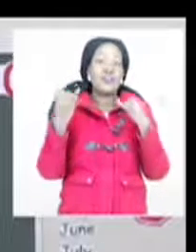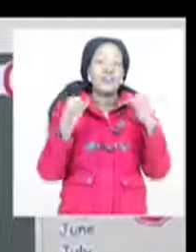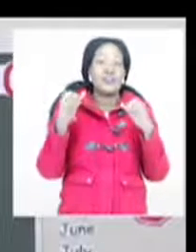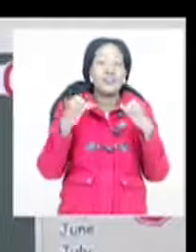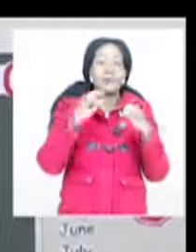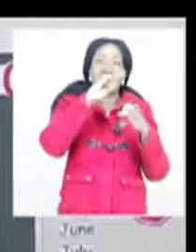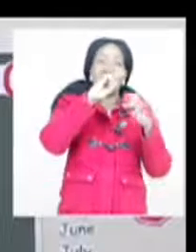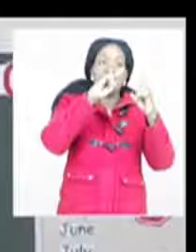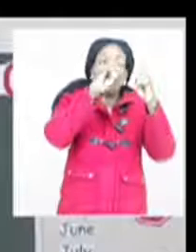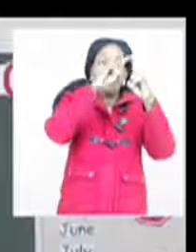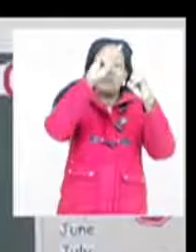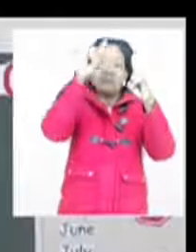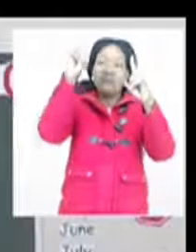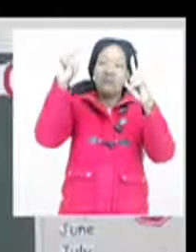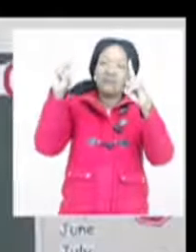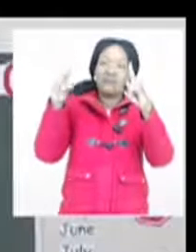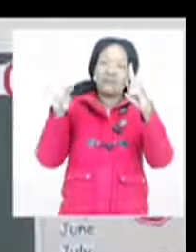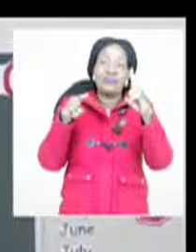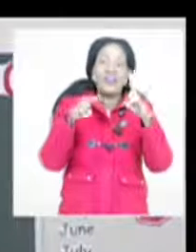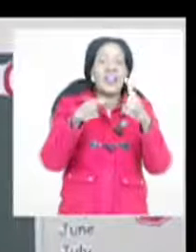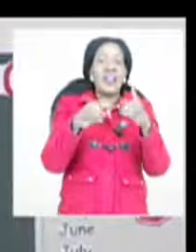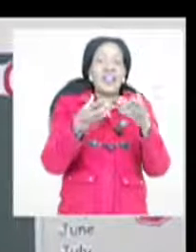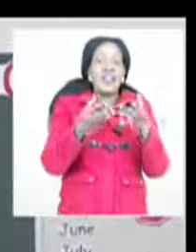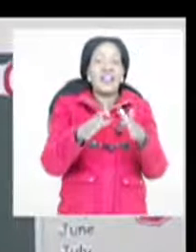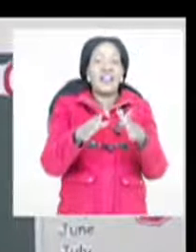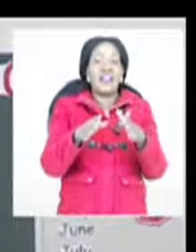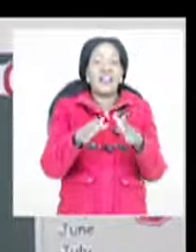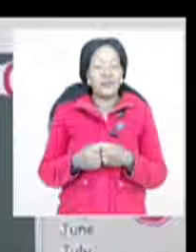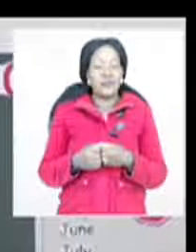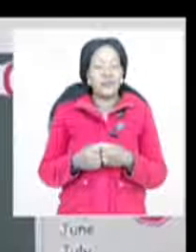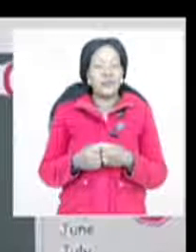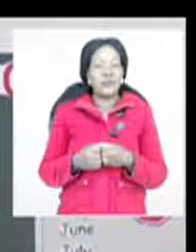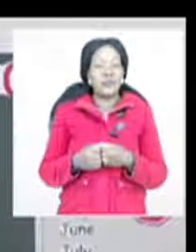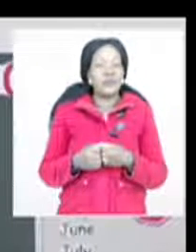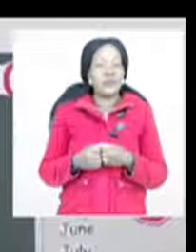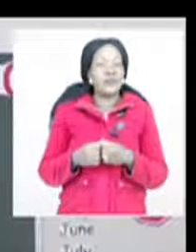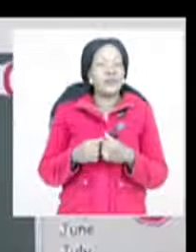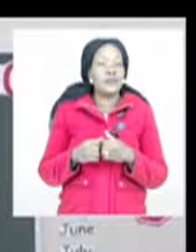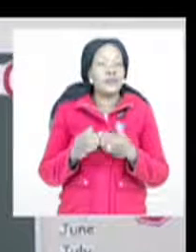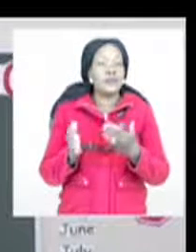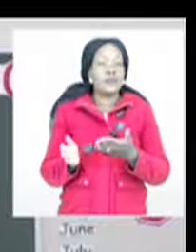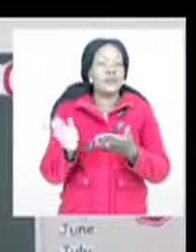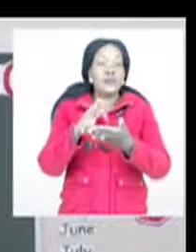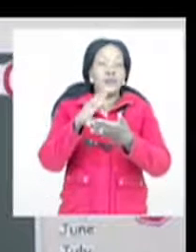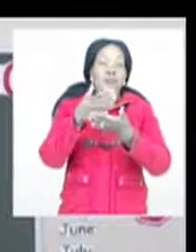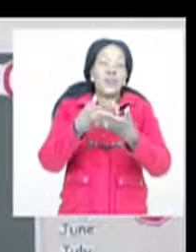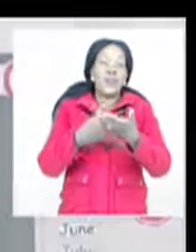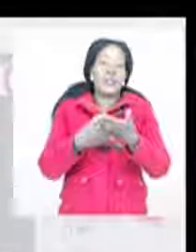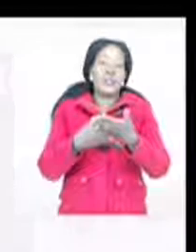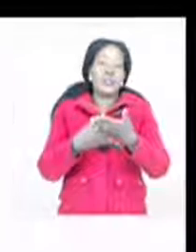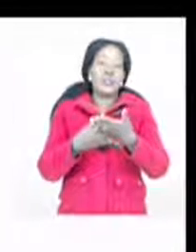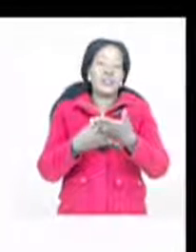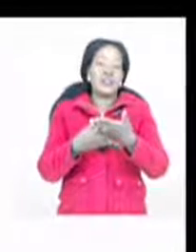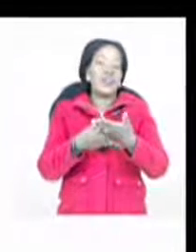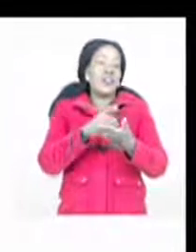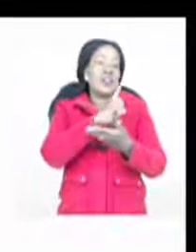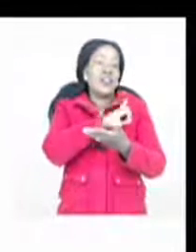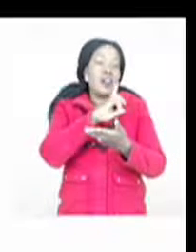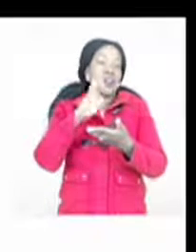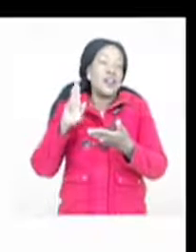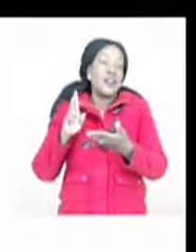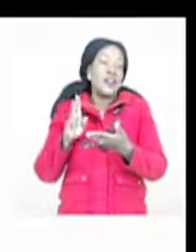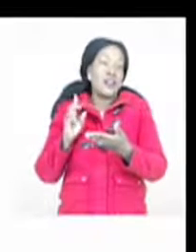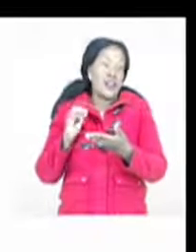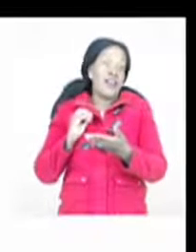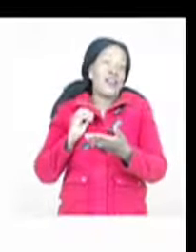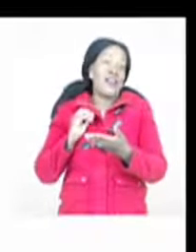find the name, you can write it down on your page. Enjoy. Let's turn to page 10 in our